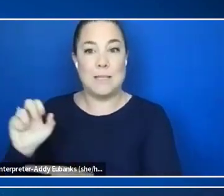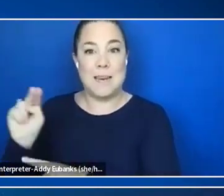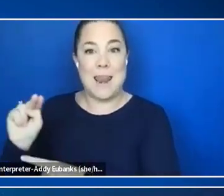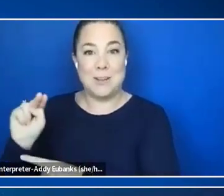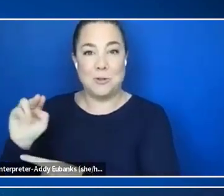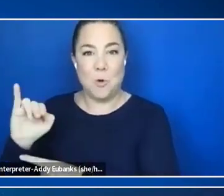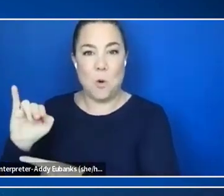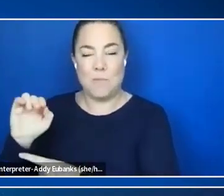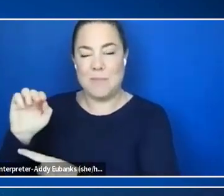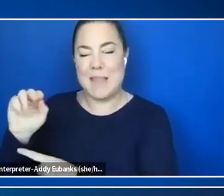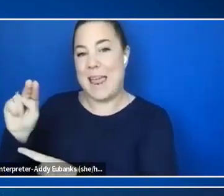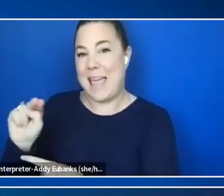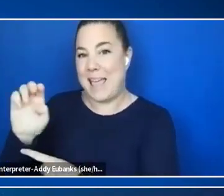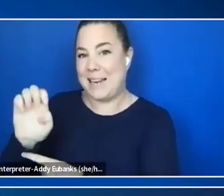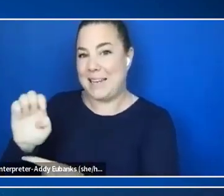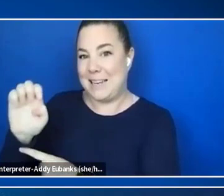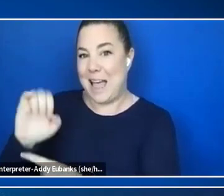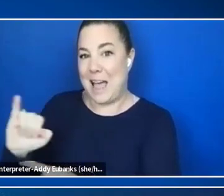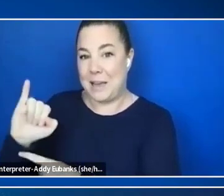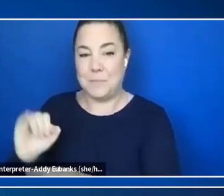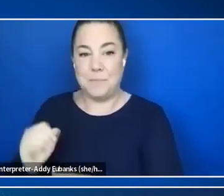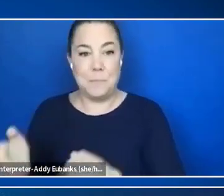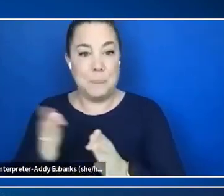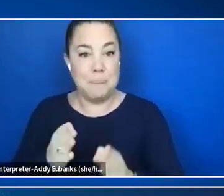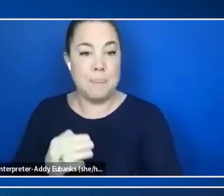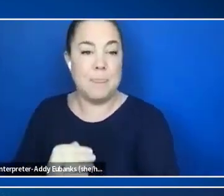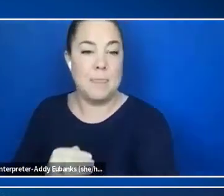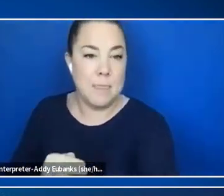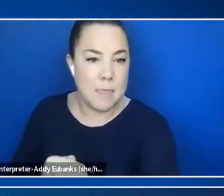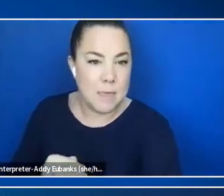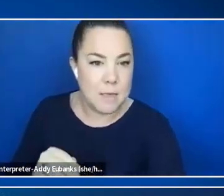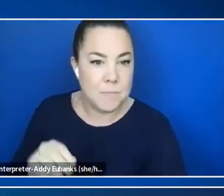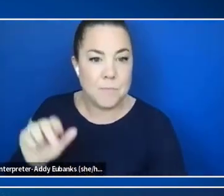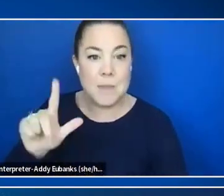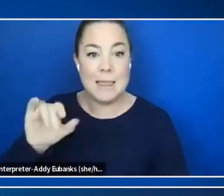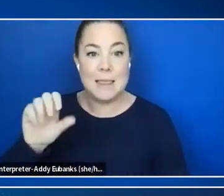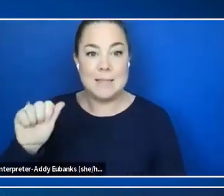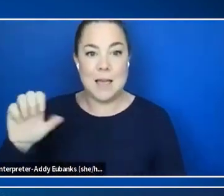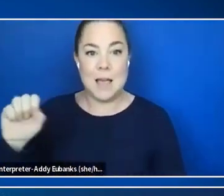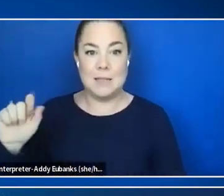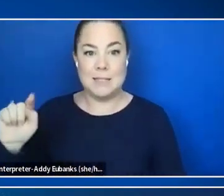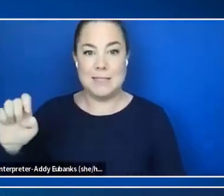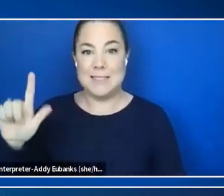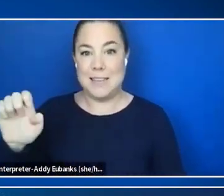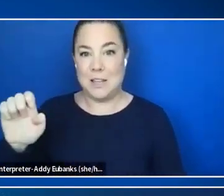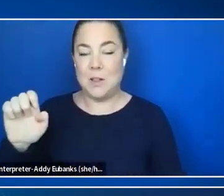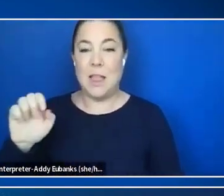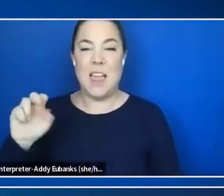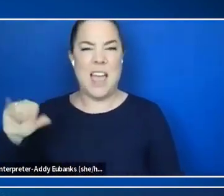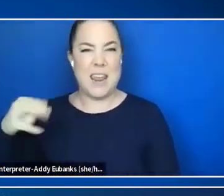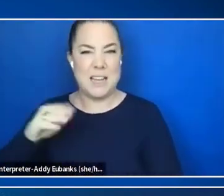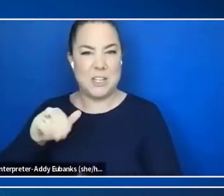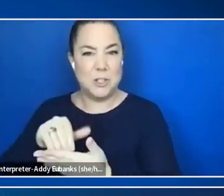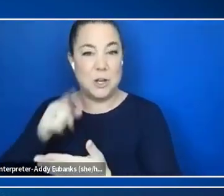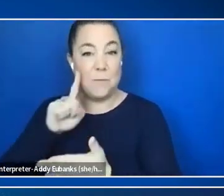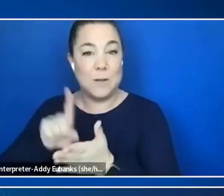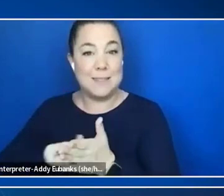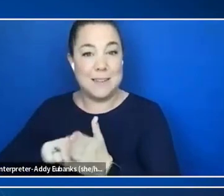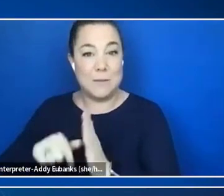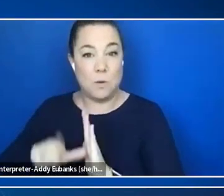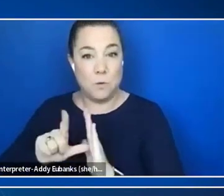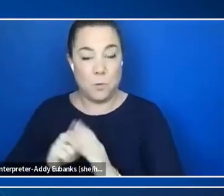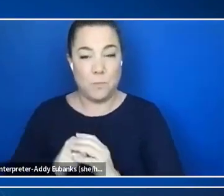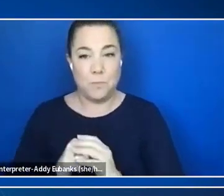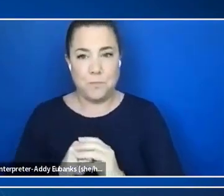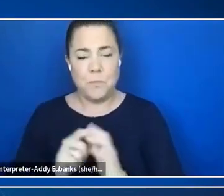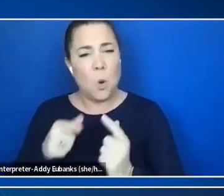Lisa Steele, a Review Branch Chief at NIH's Center for Scientific Review. Now, many of you submitted questions when you registered